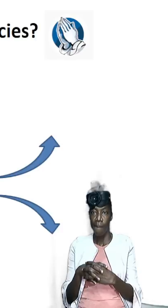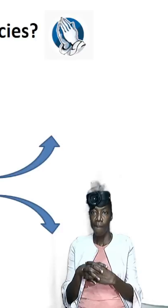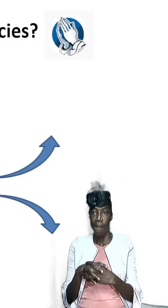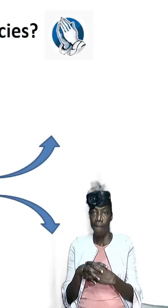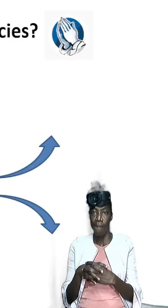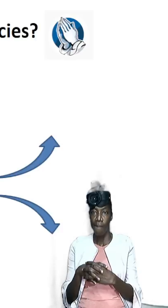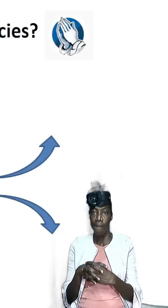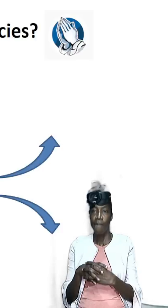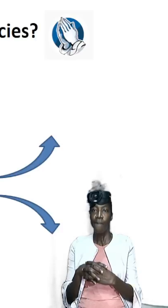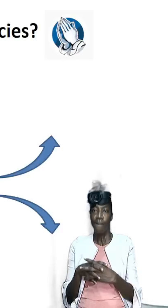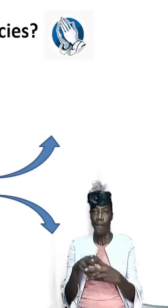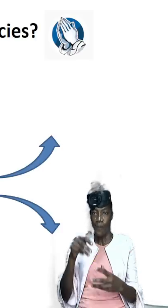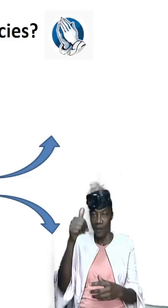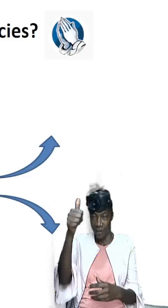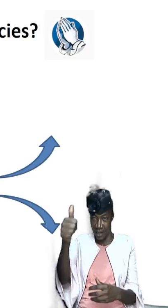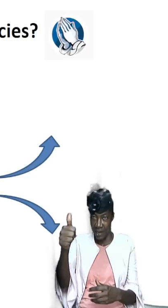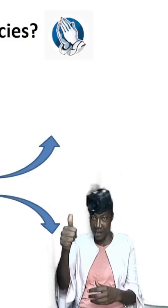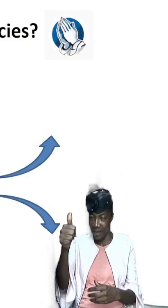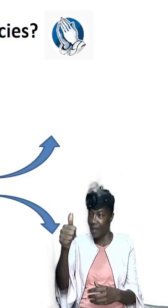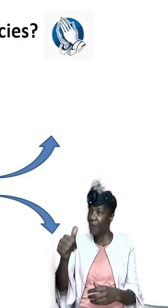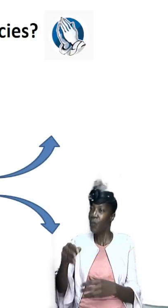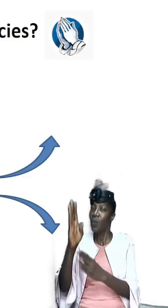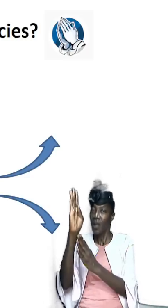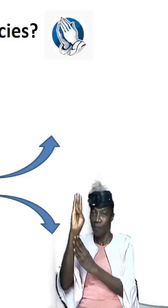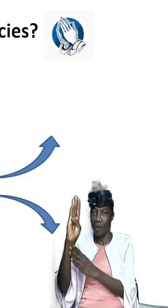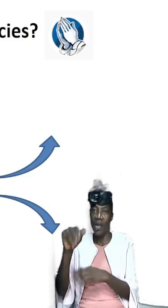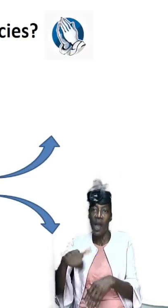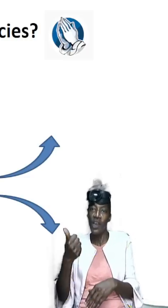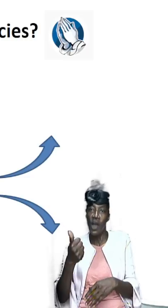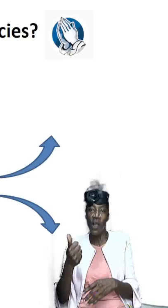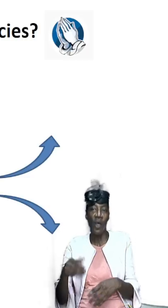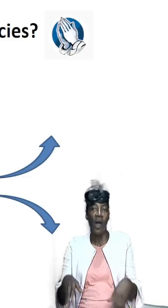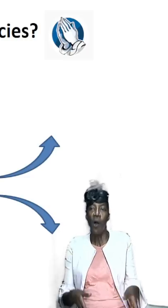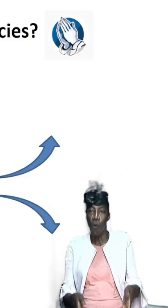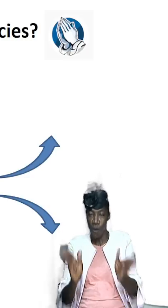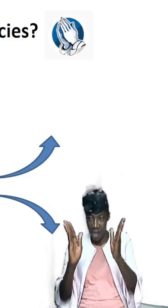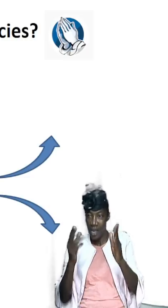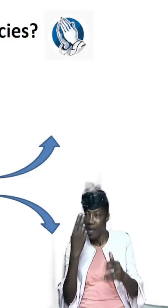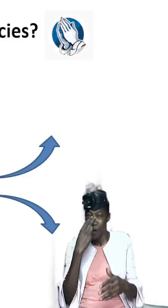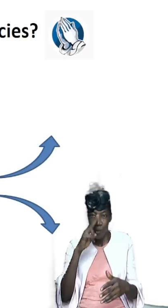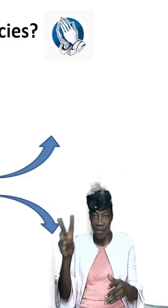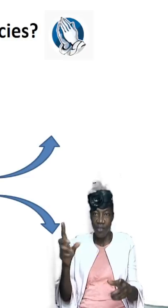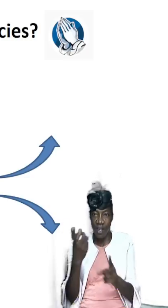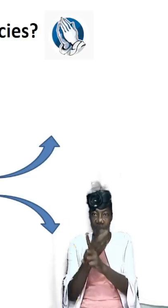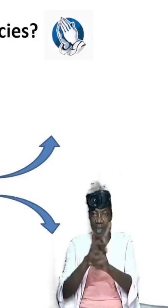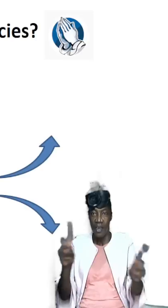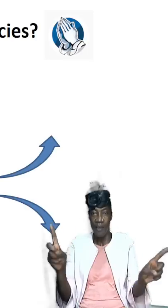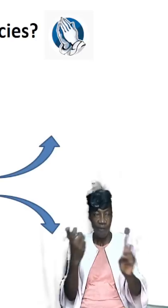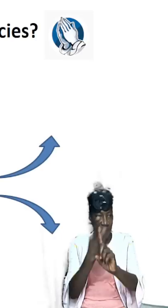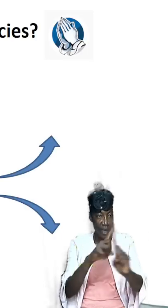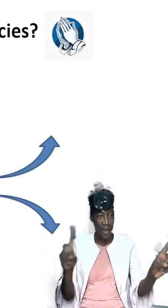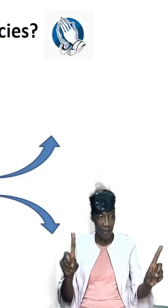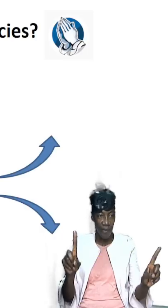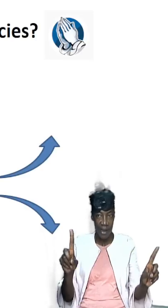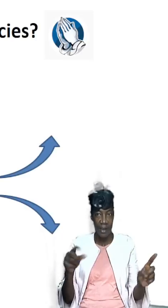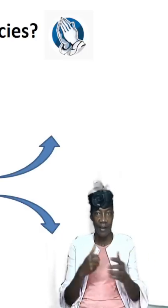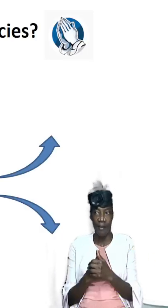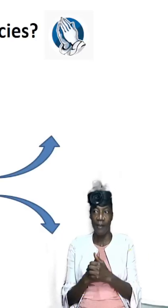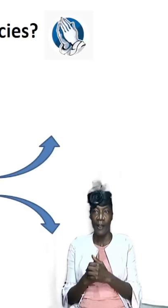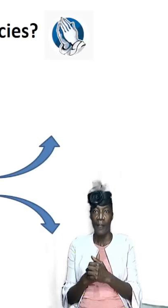A and common B goes in another direction. And we see it for the different combinations. Now, if,